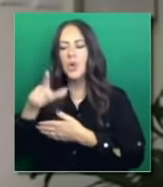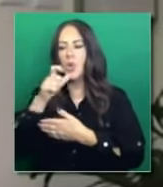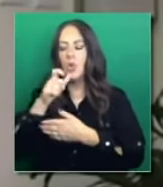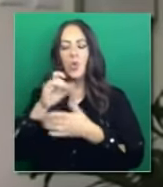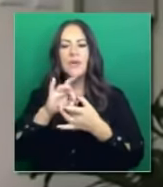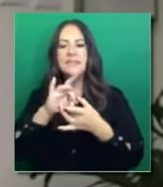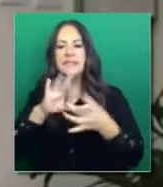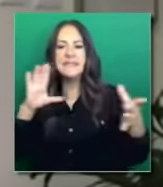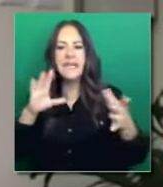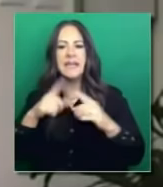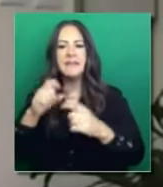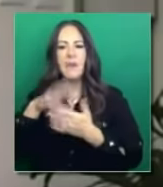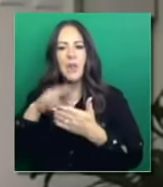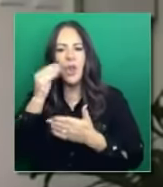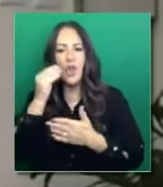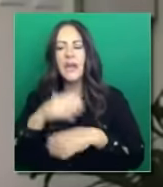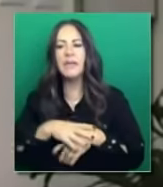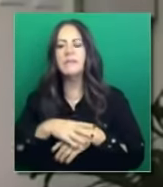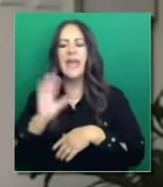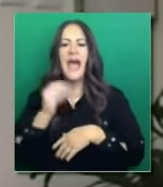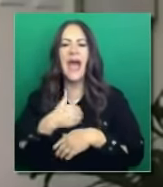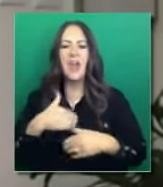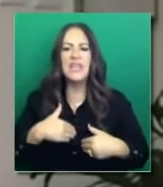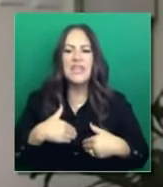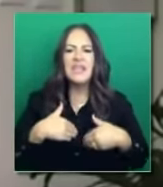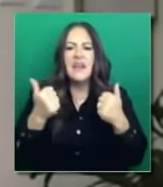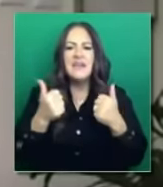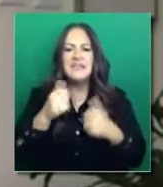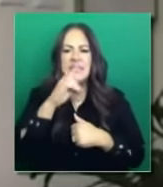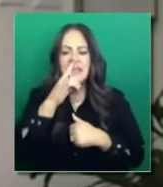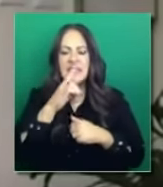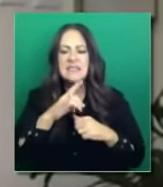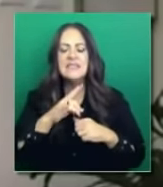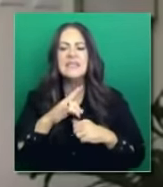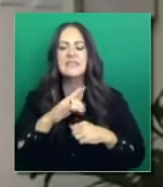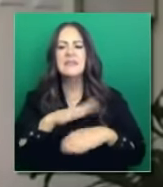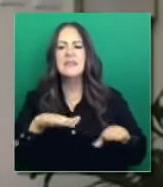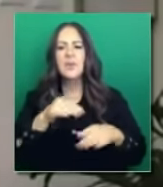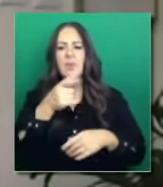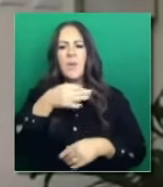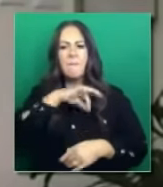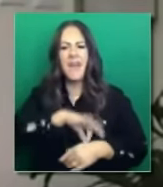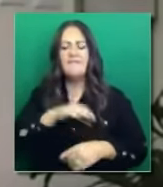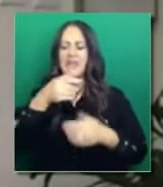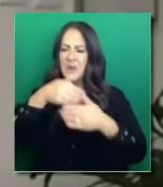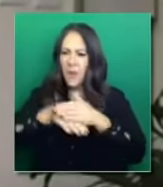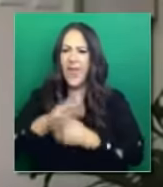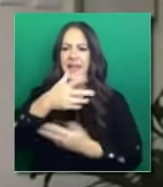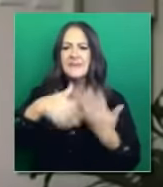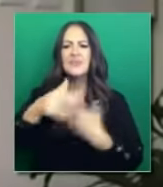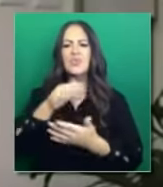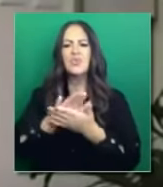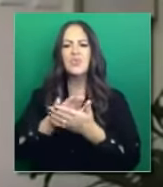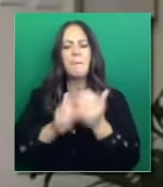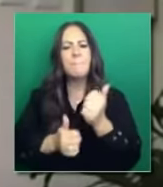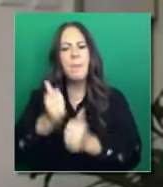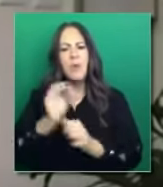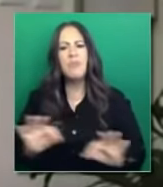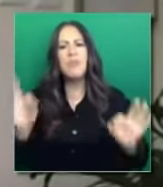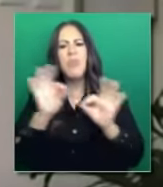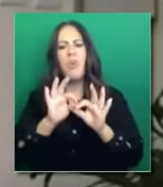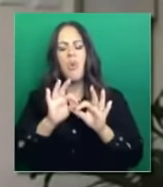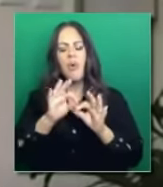from learning, and the youngest children who benefit so much from being in person in a classroom.